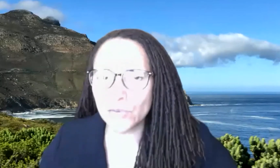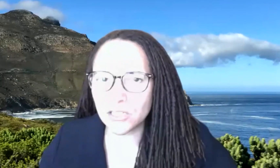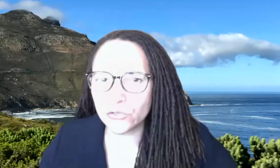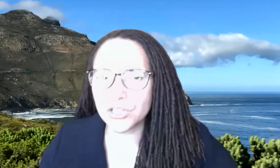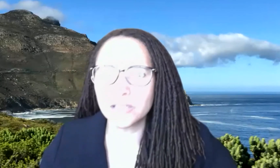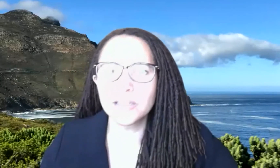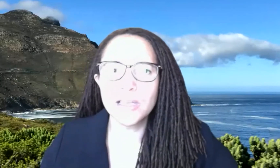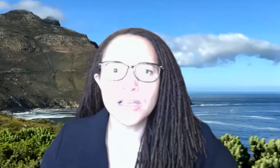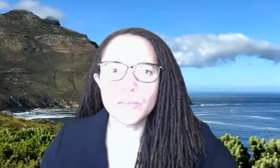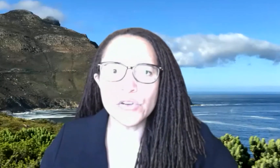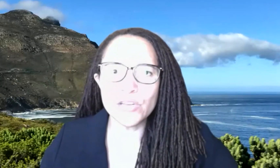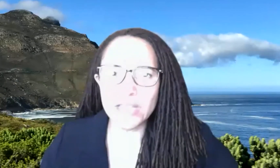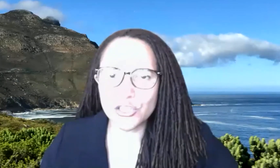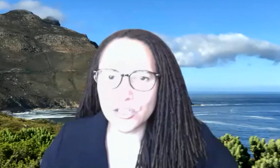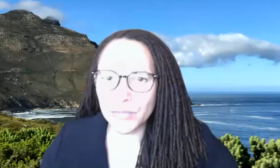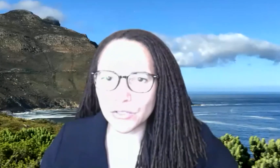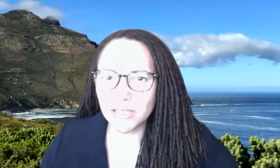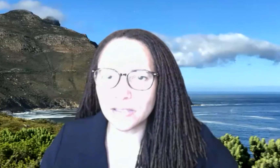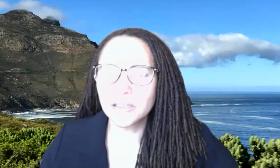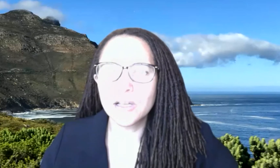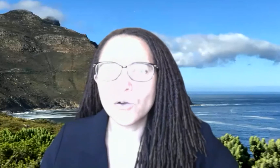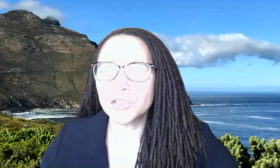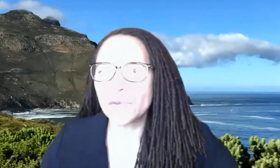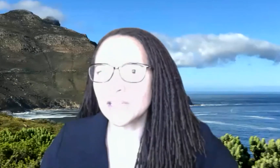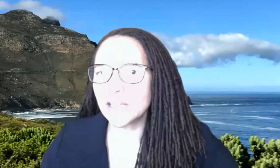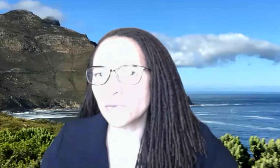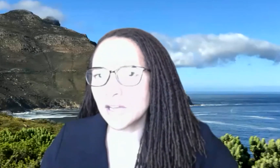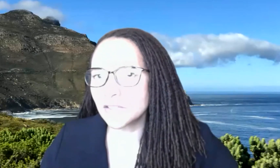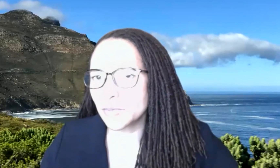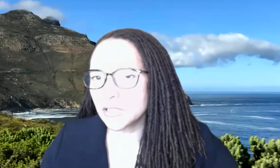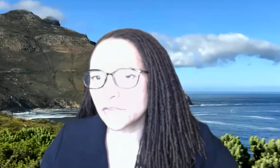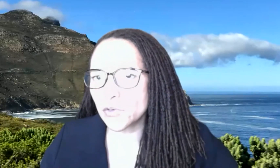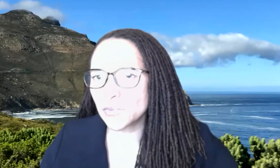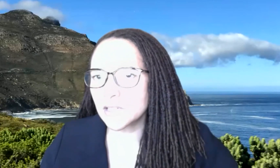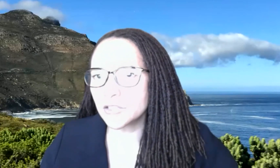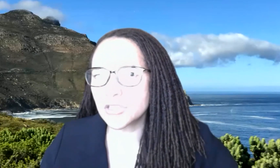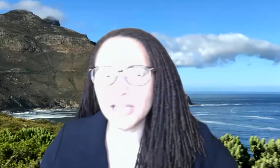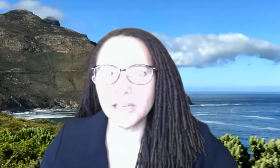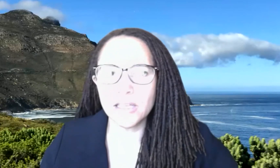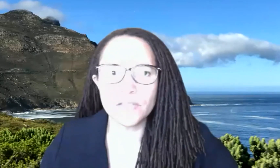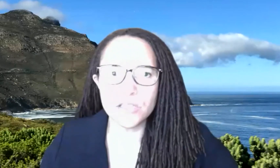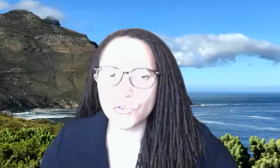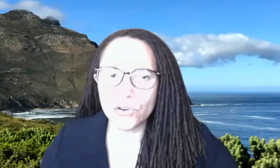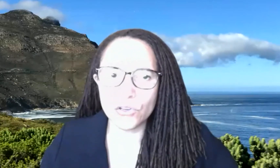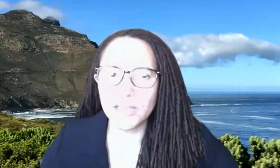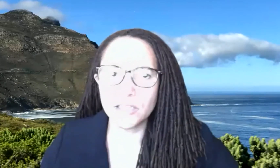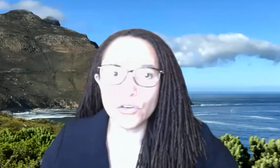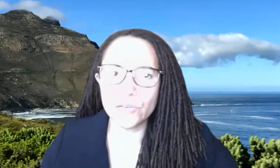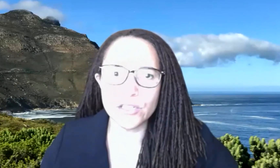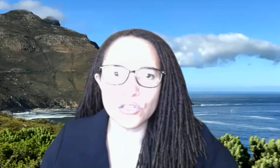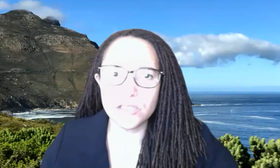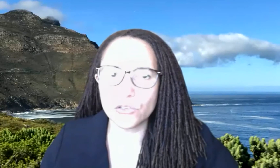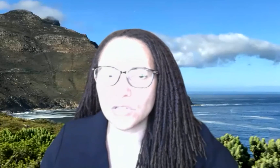conflict resolution, community relationship building, or training that grounds our police force with an understanding of the historical and